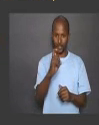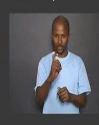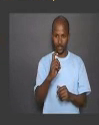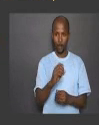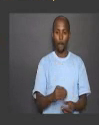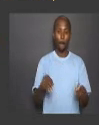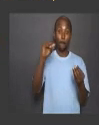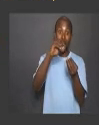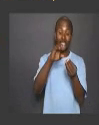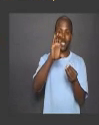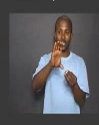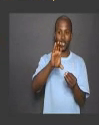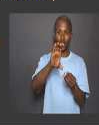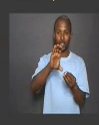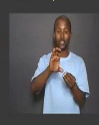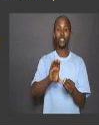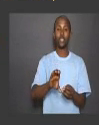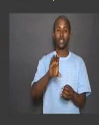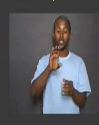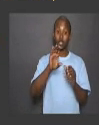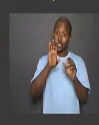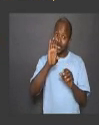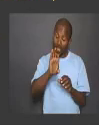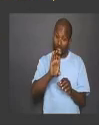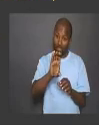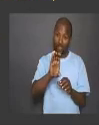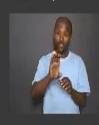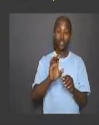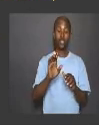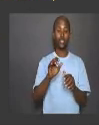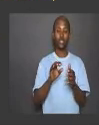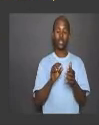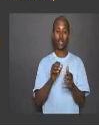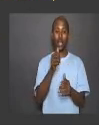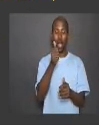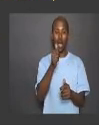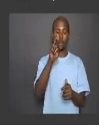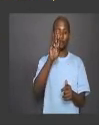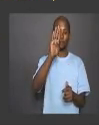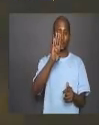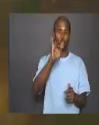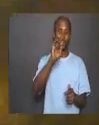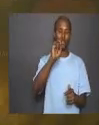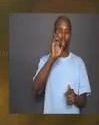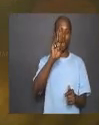x plus c, where c is an arbitrary constant.